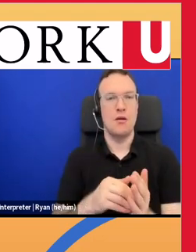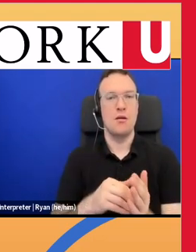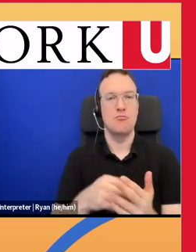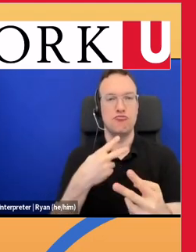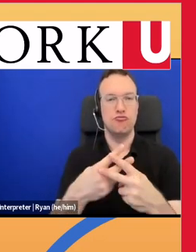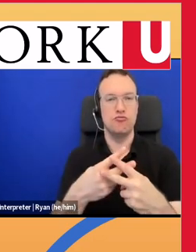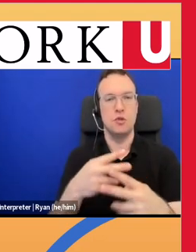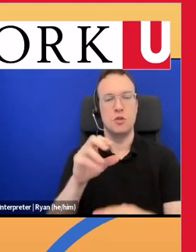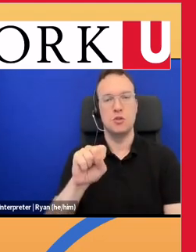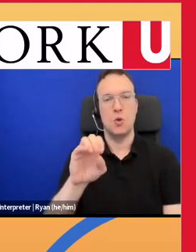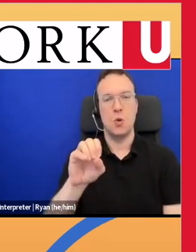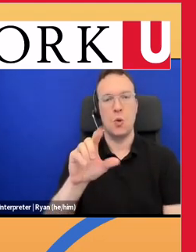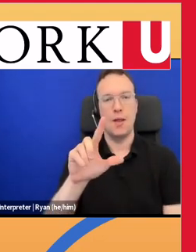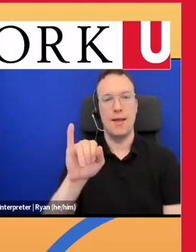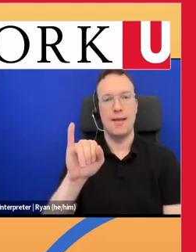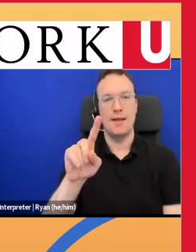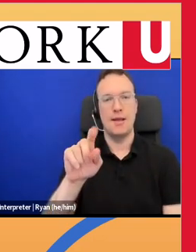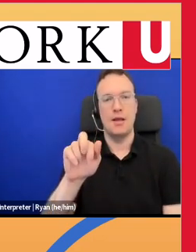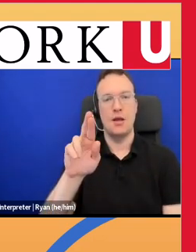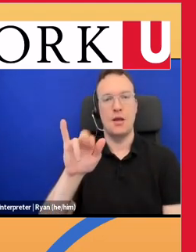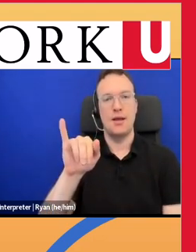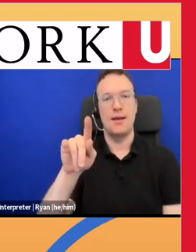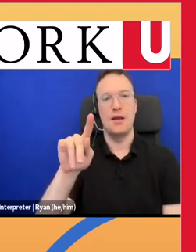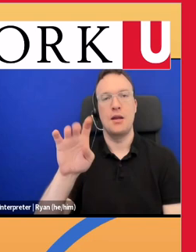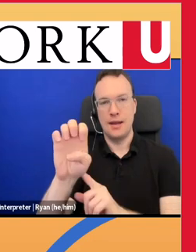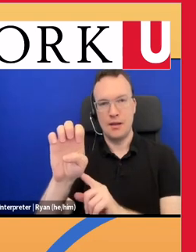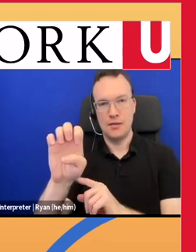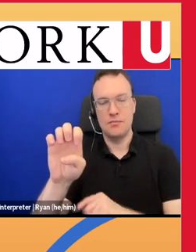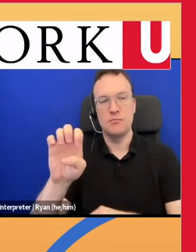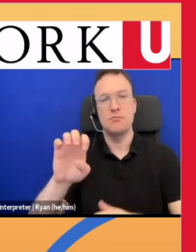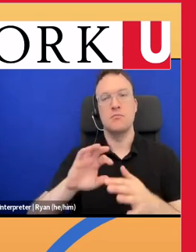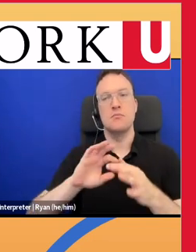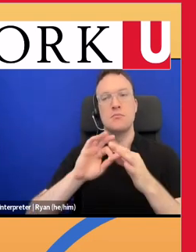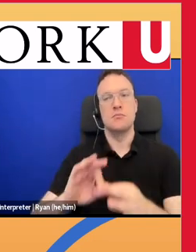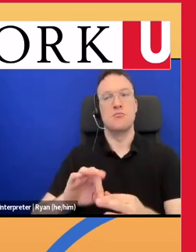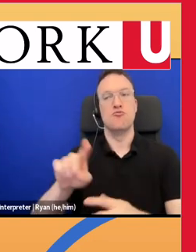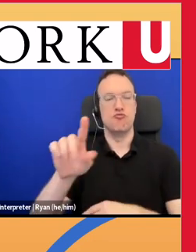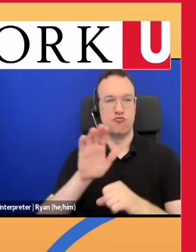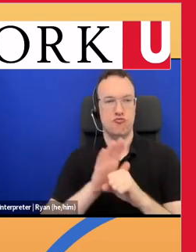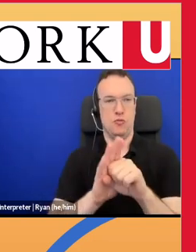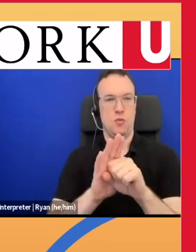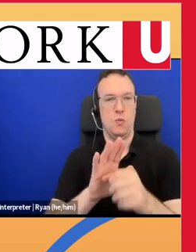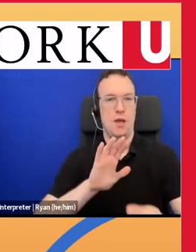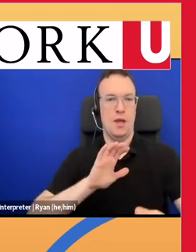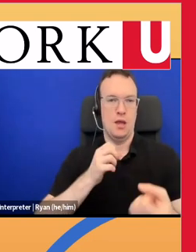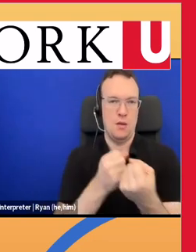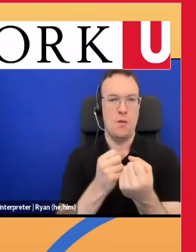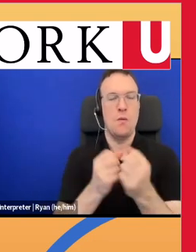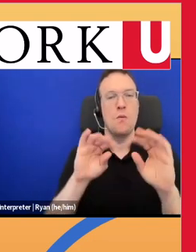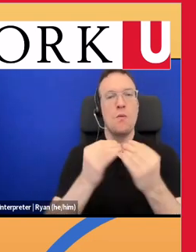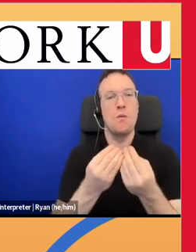solidarité in French, including this one, promoting a mutual aid organization in Northeast Paris.